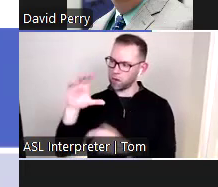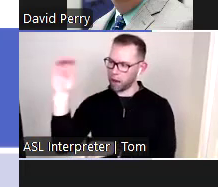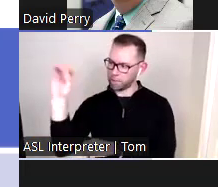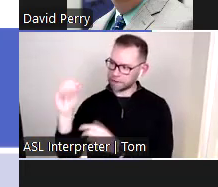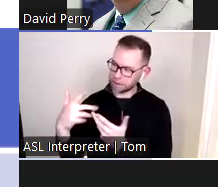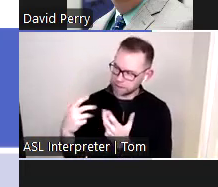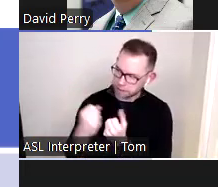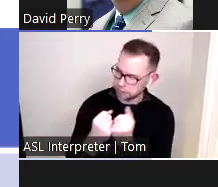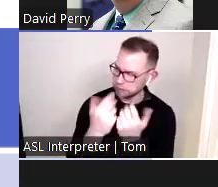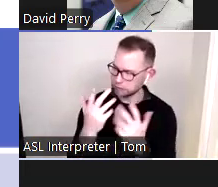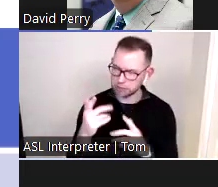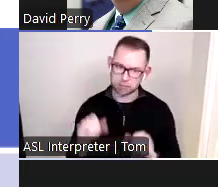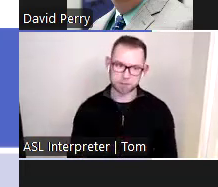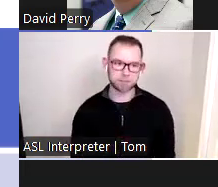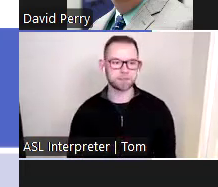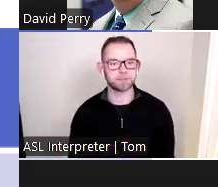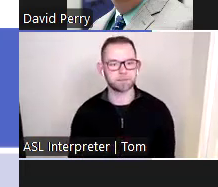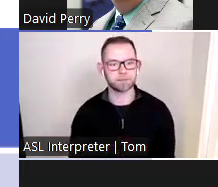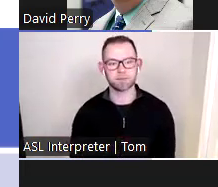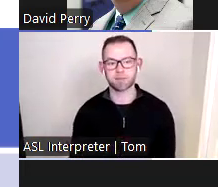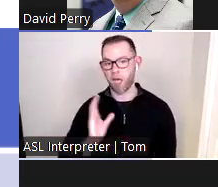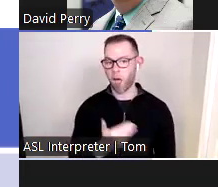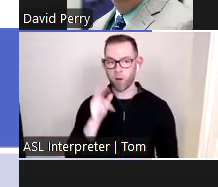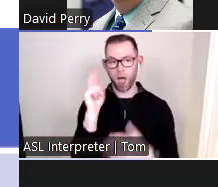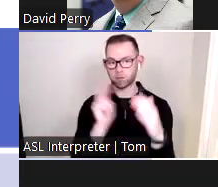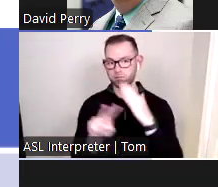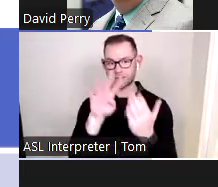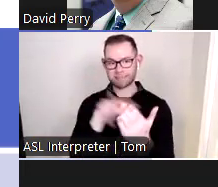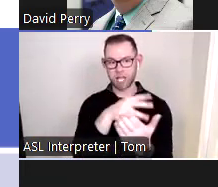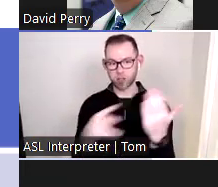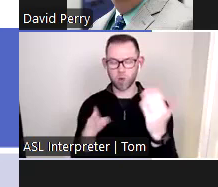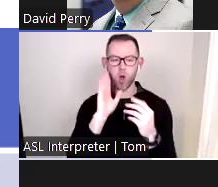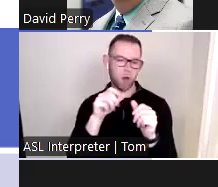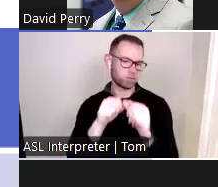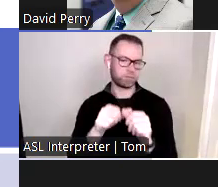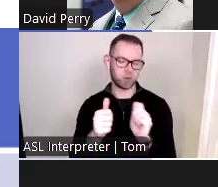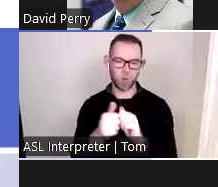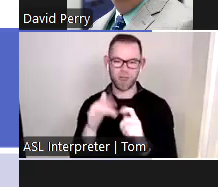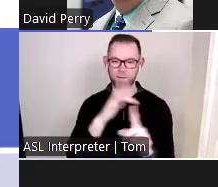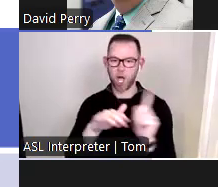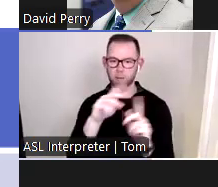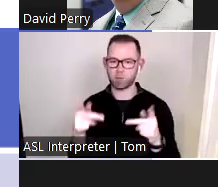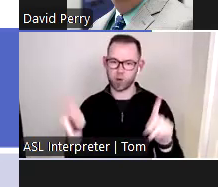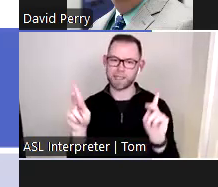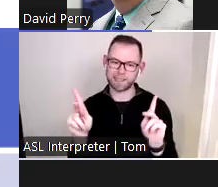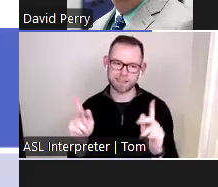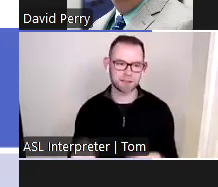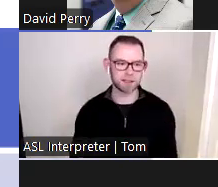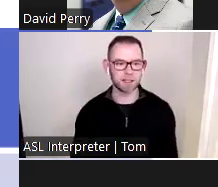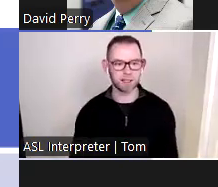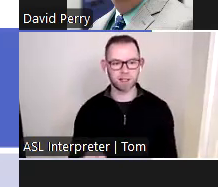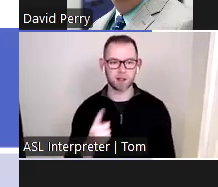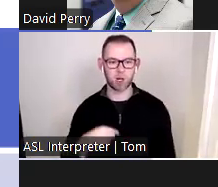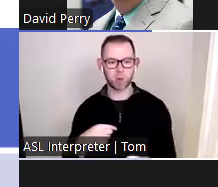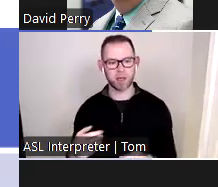please. For our anticipated schedule, we are continuing with our environmental permitting. Right now, we are in comment period for